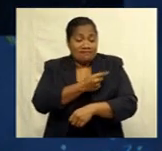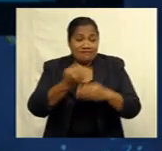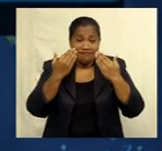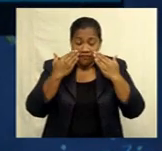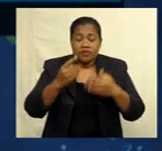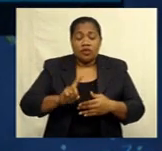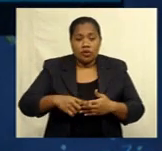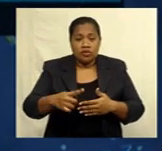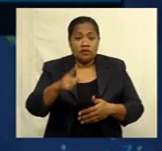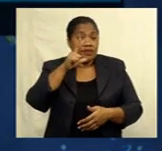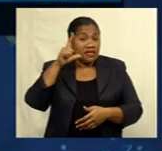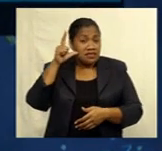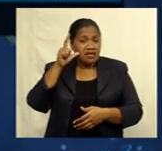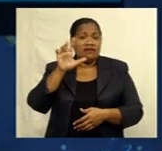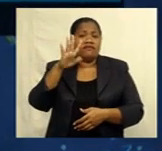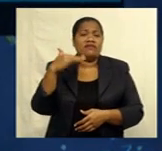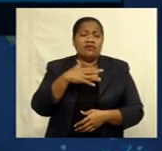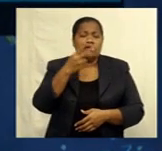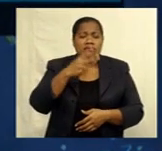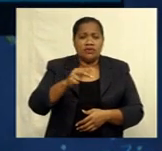of yesterday,